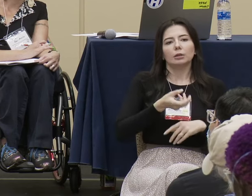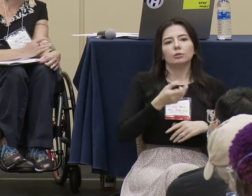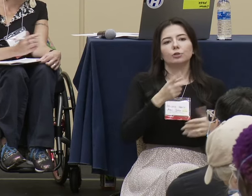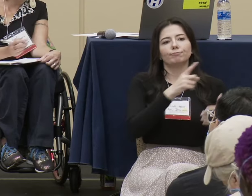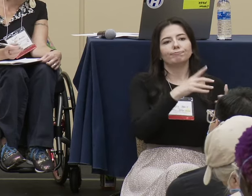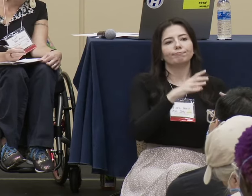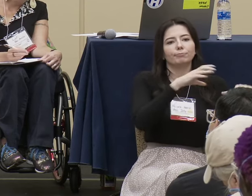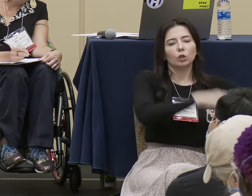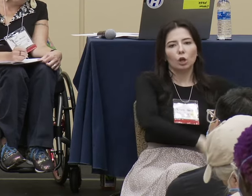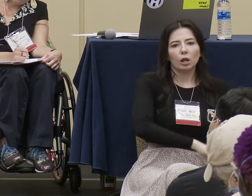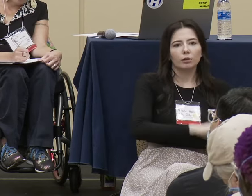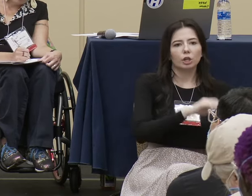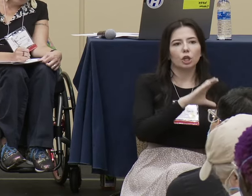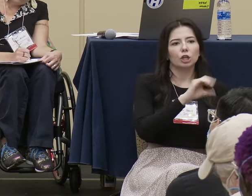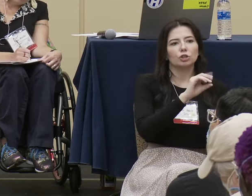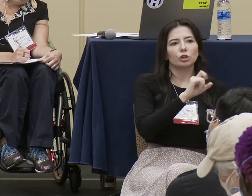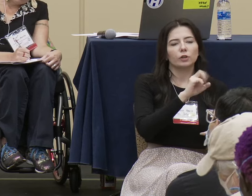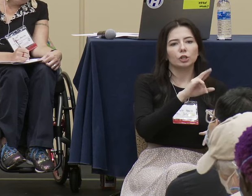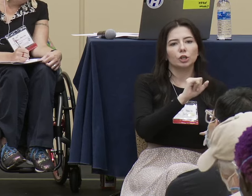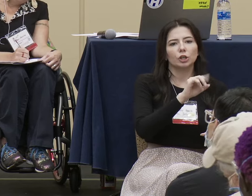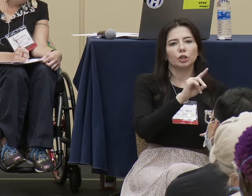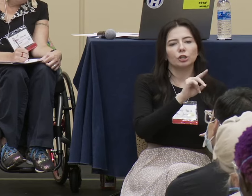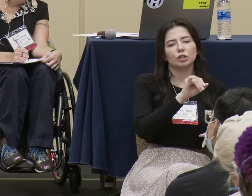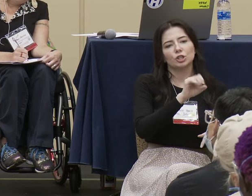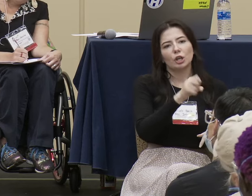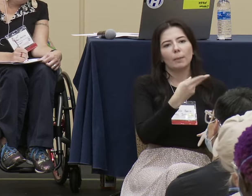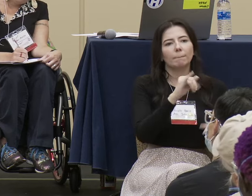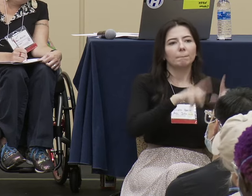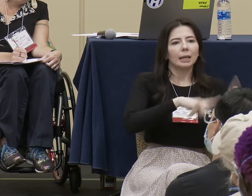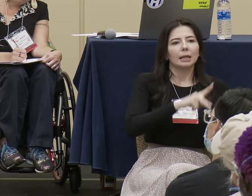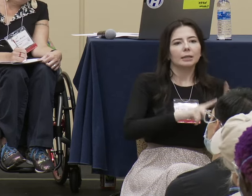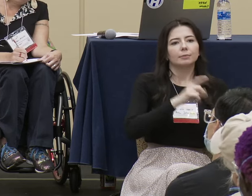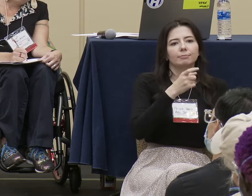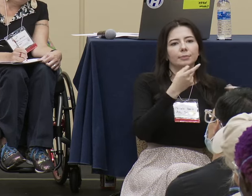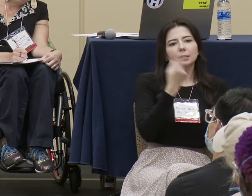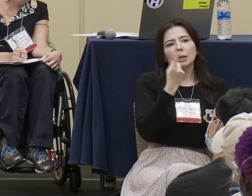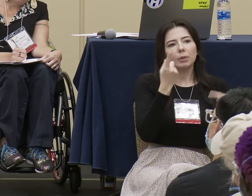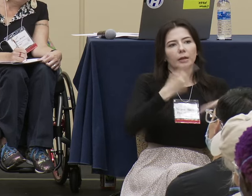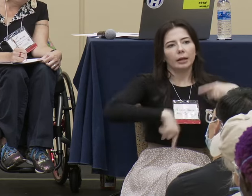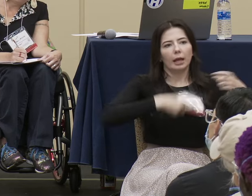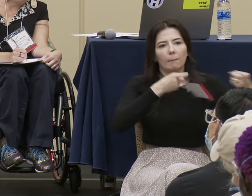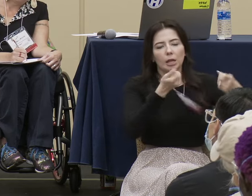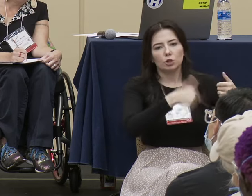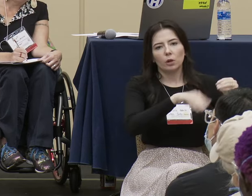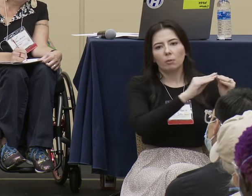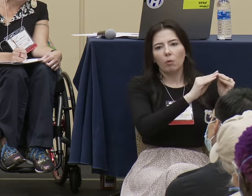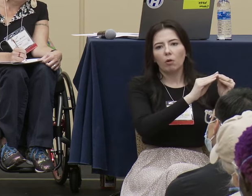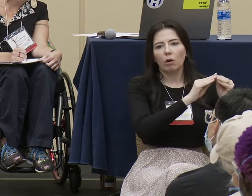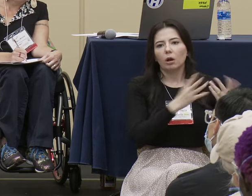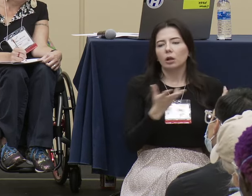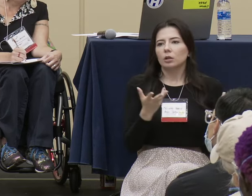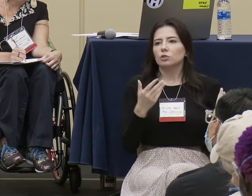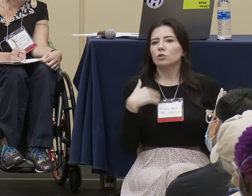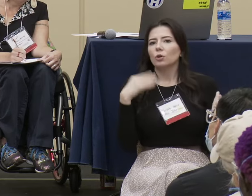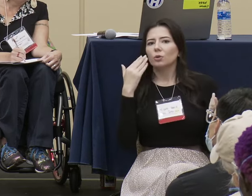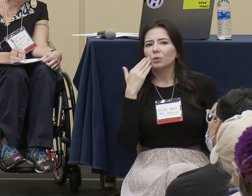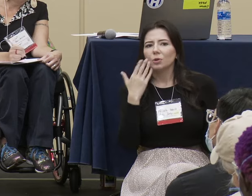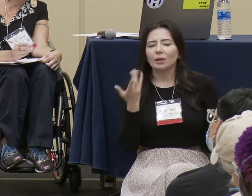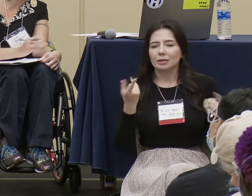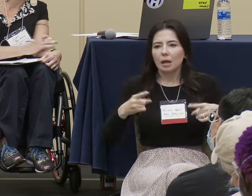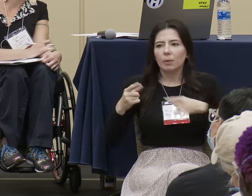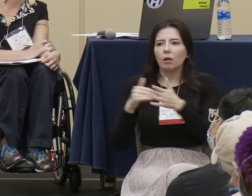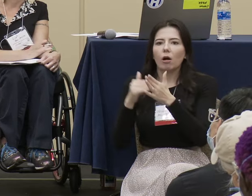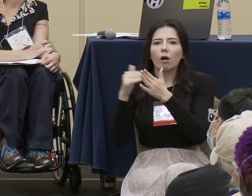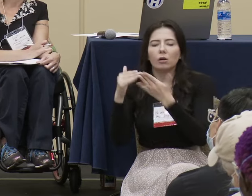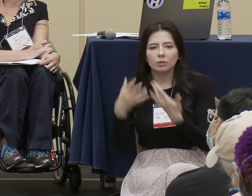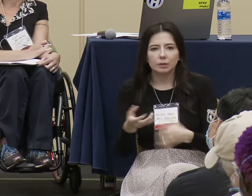California is the process by which people are basically incarcerated in psychiatric hospitals or kind of nicer